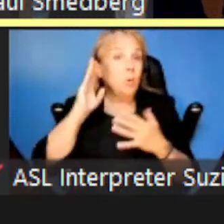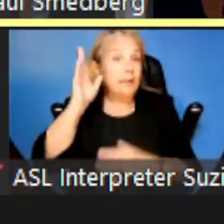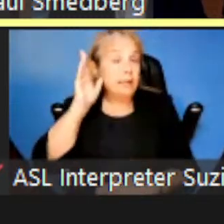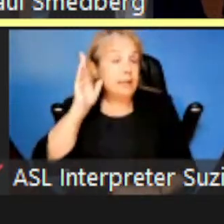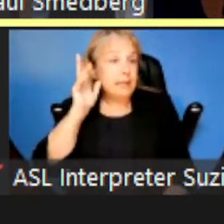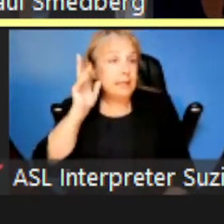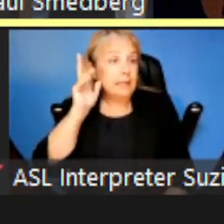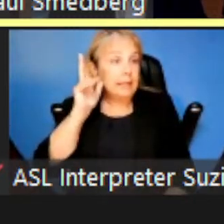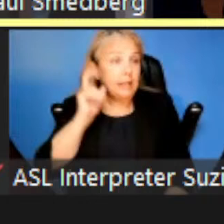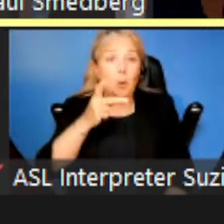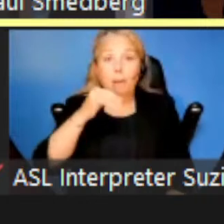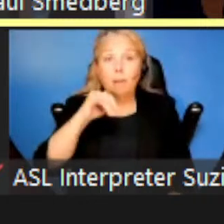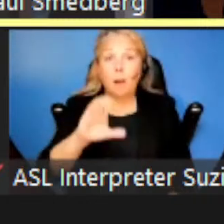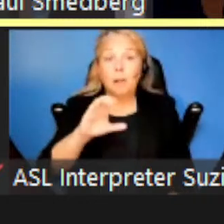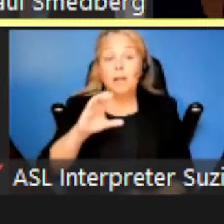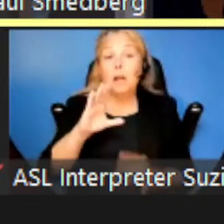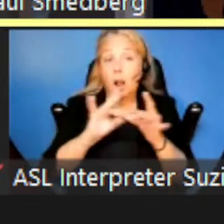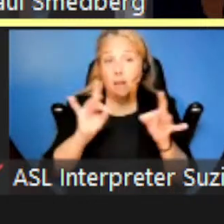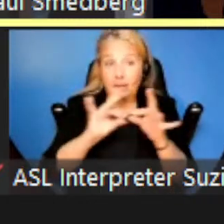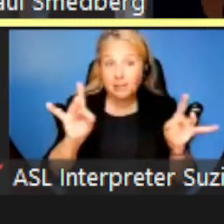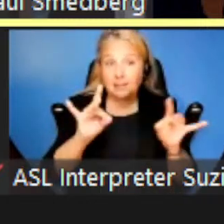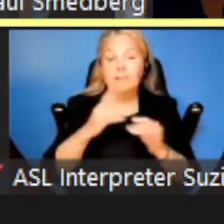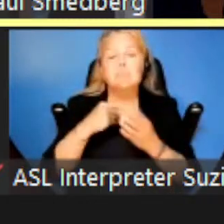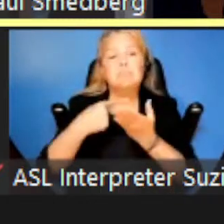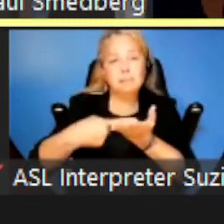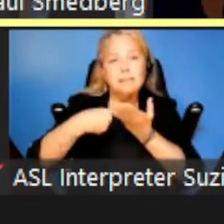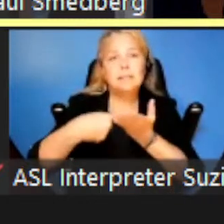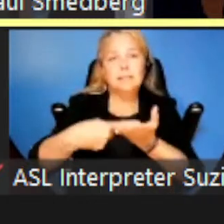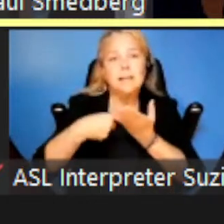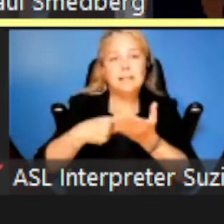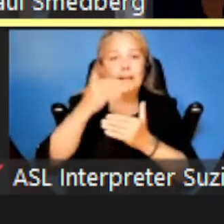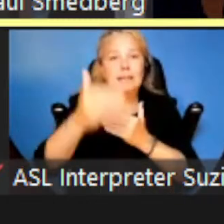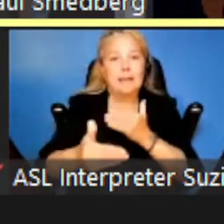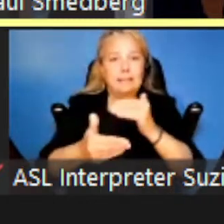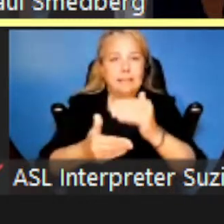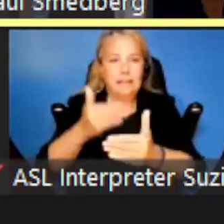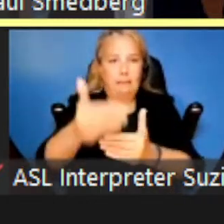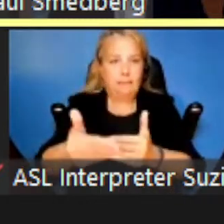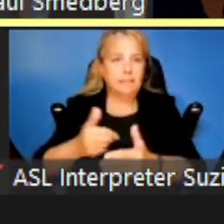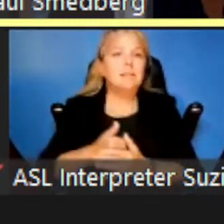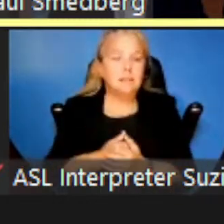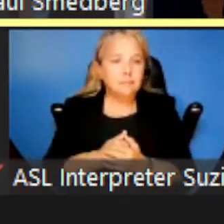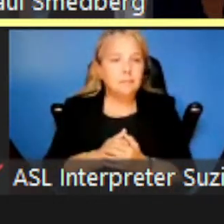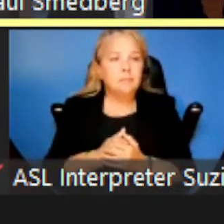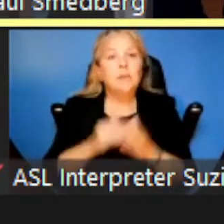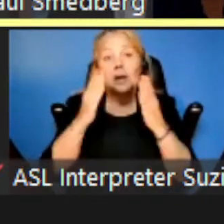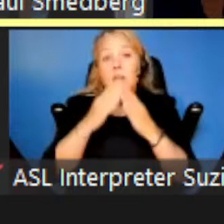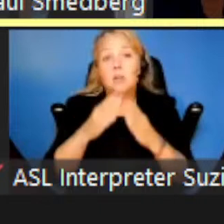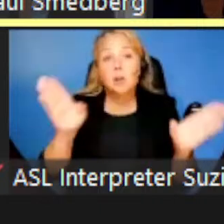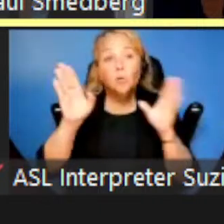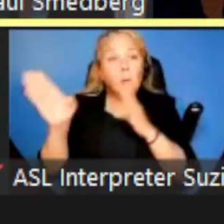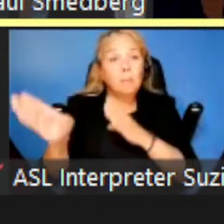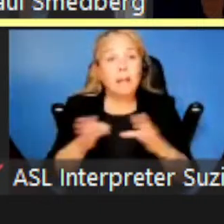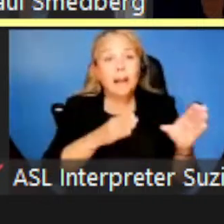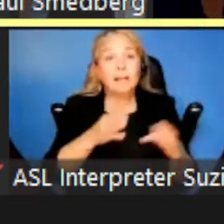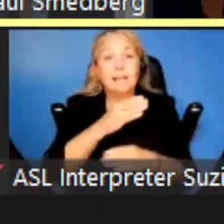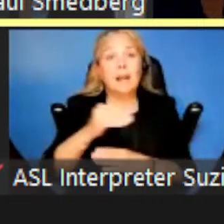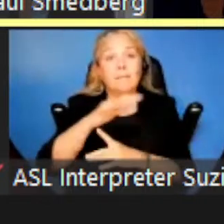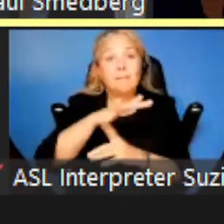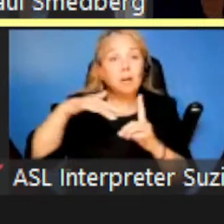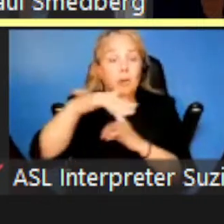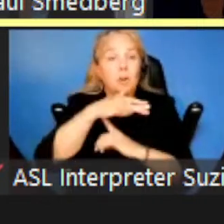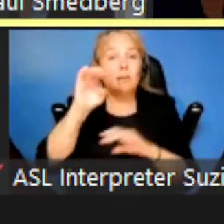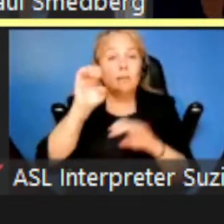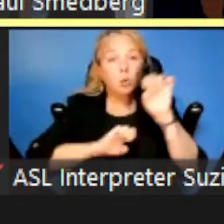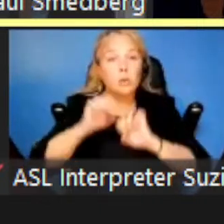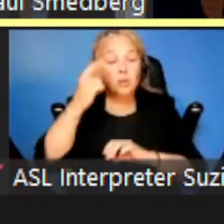will then hear public comments and discuss next steps. The general plans and environmental evaluation for